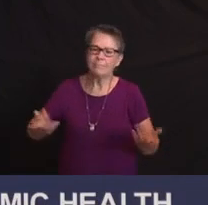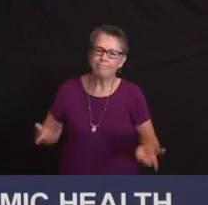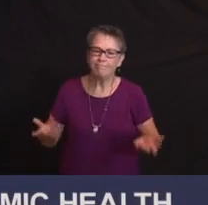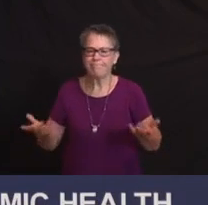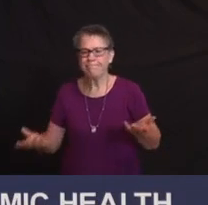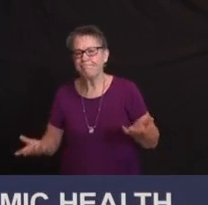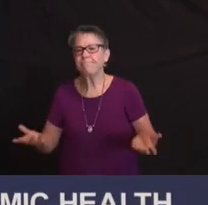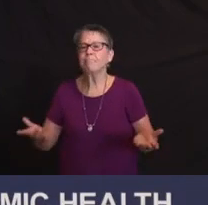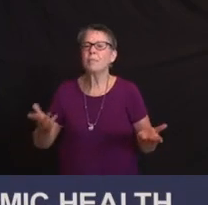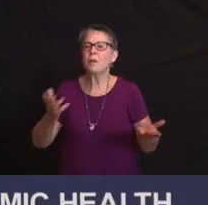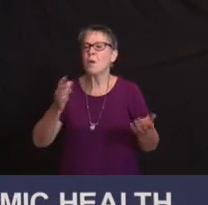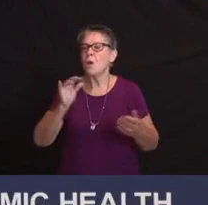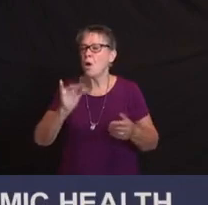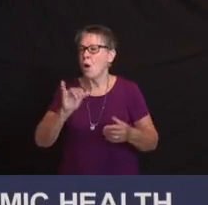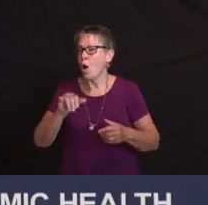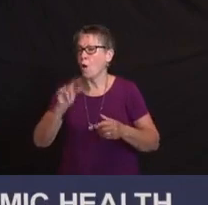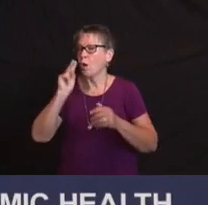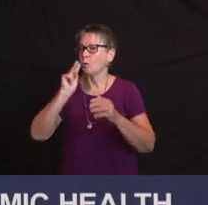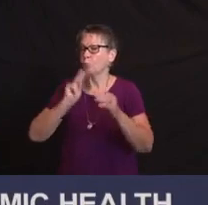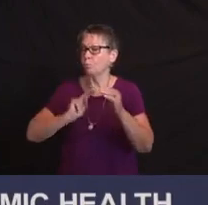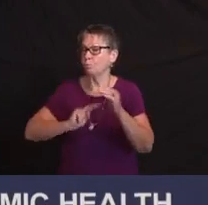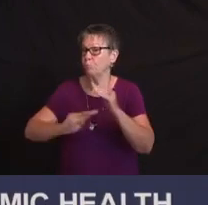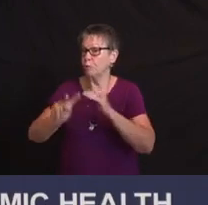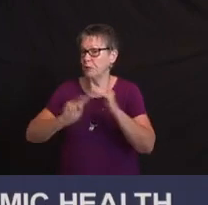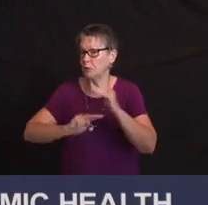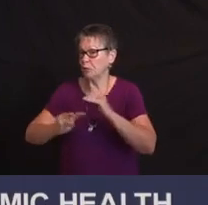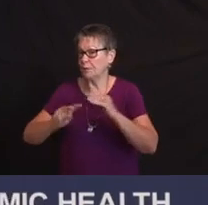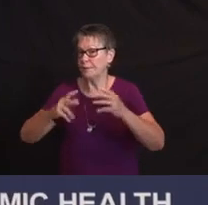Projections. Anything you want to say on projections, Judy?